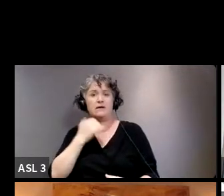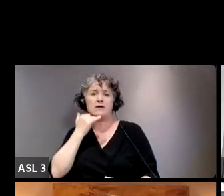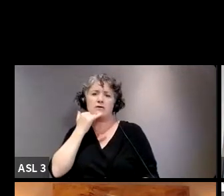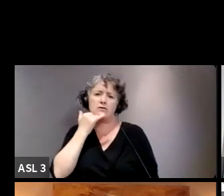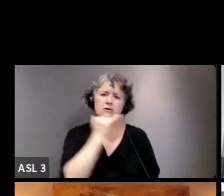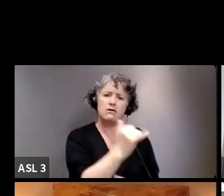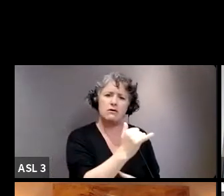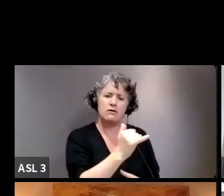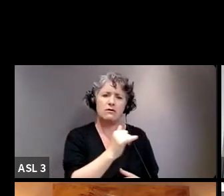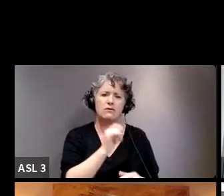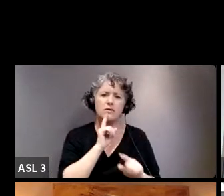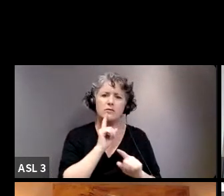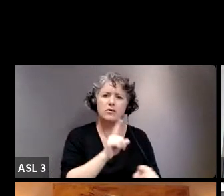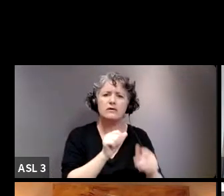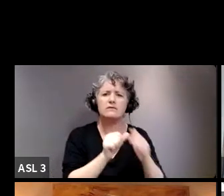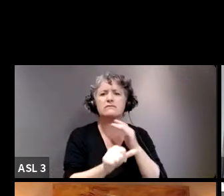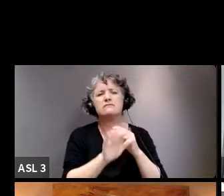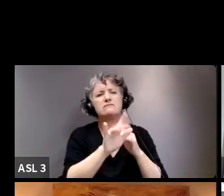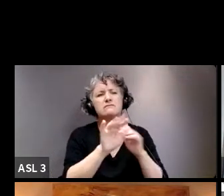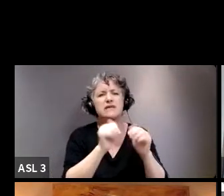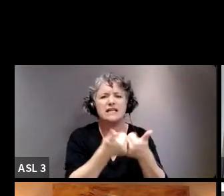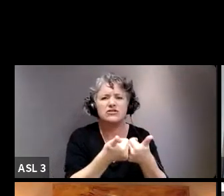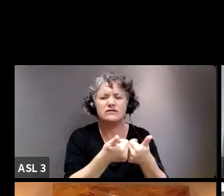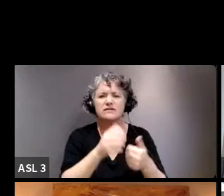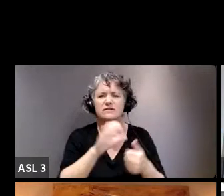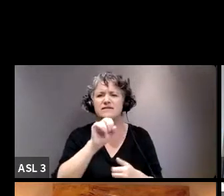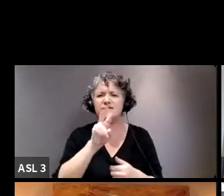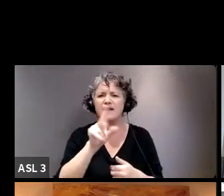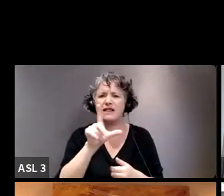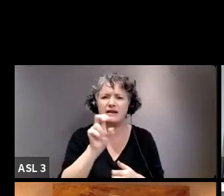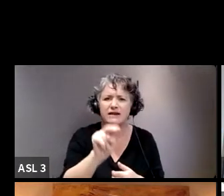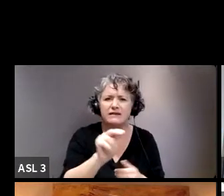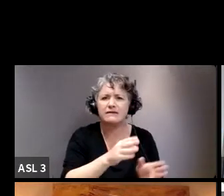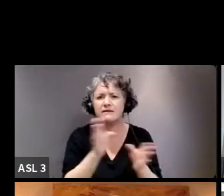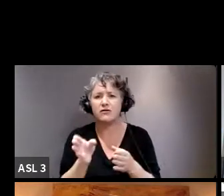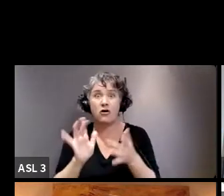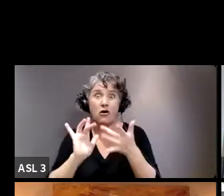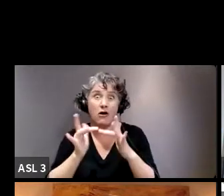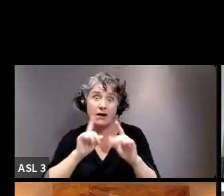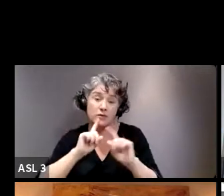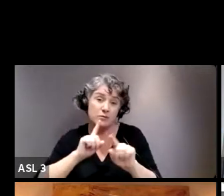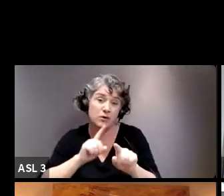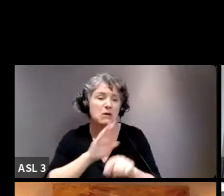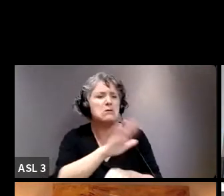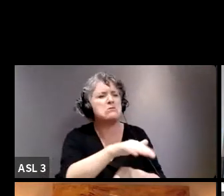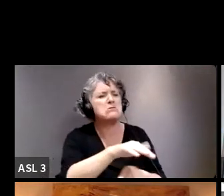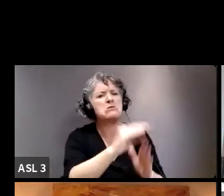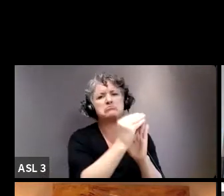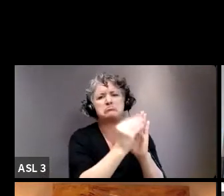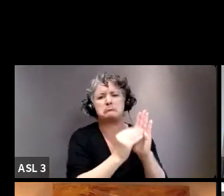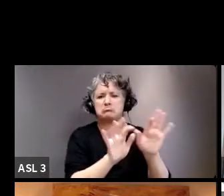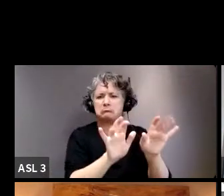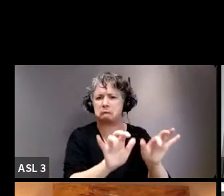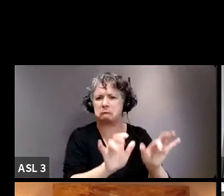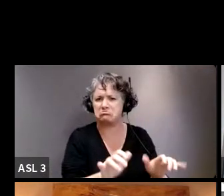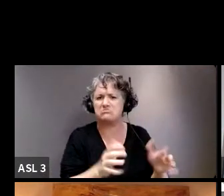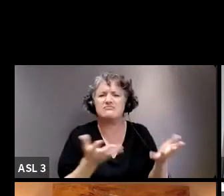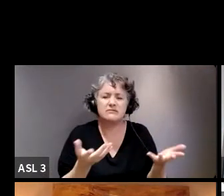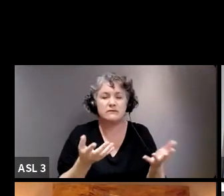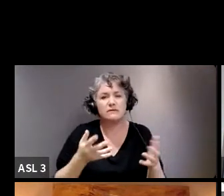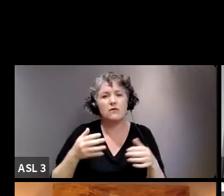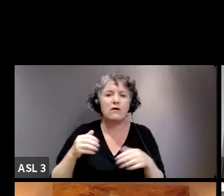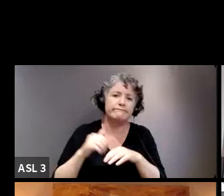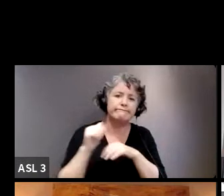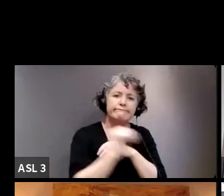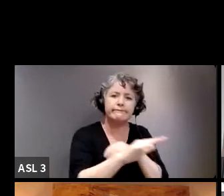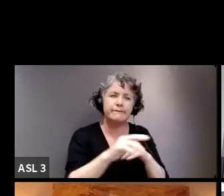reporting through a civilian on our end or even online reporting and there's necessary followed up by investigators when you begin looking at